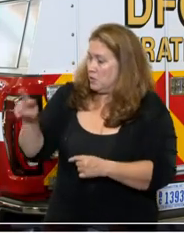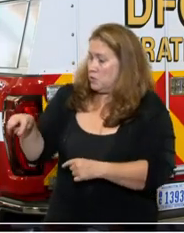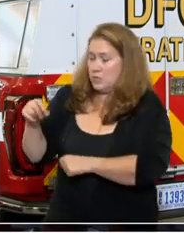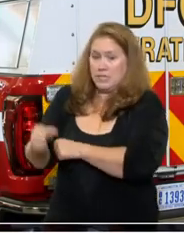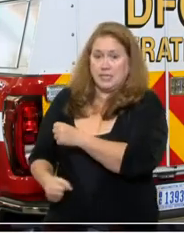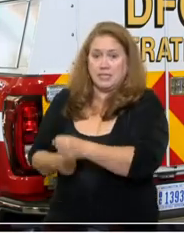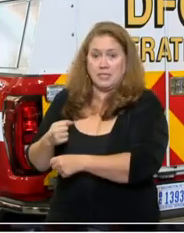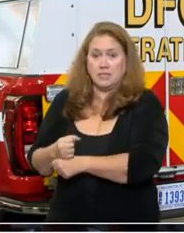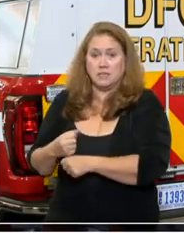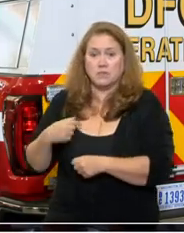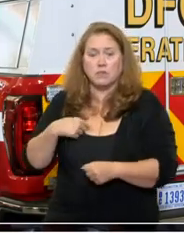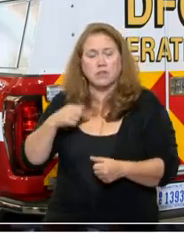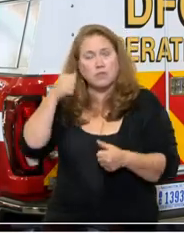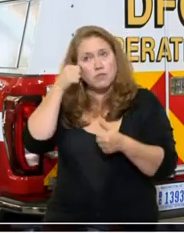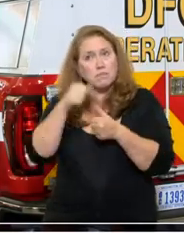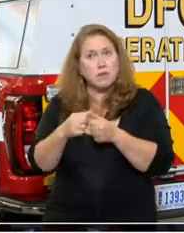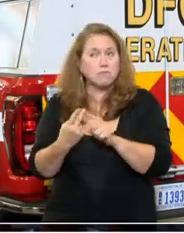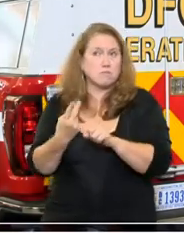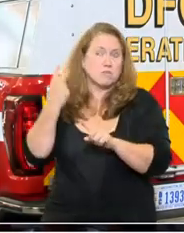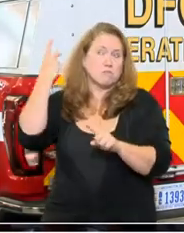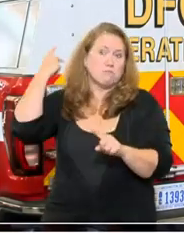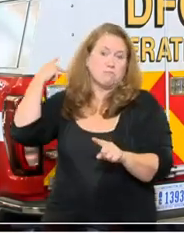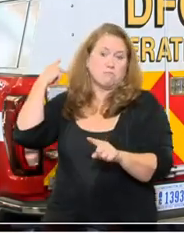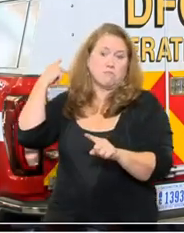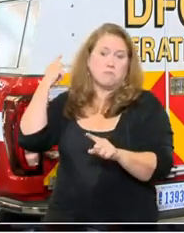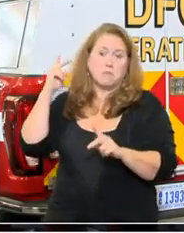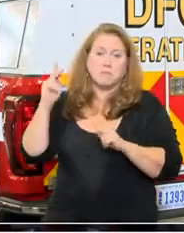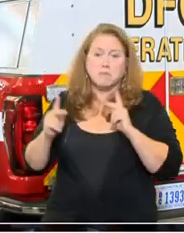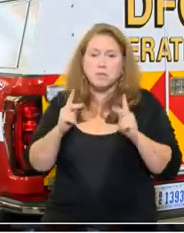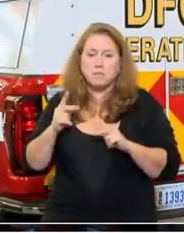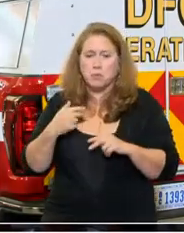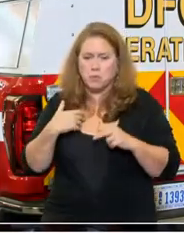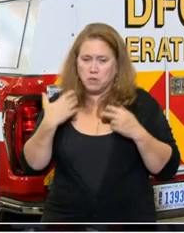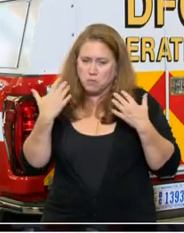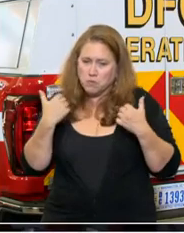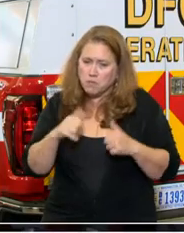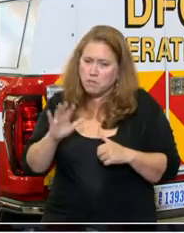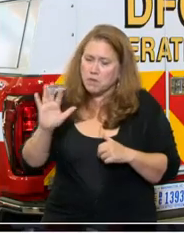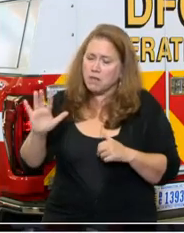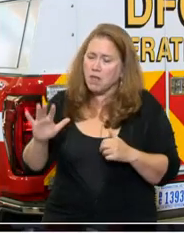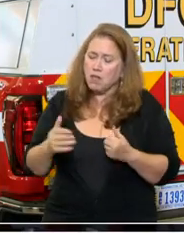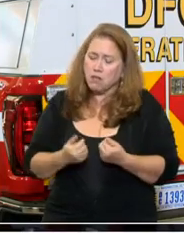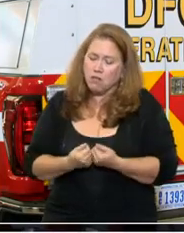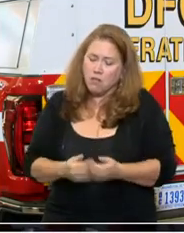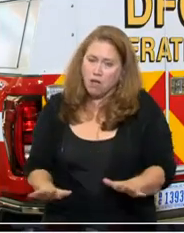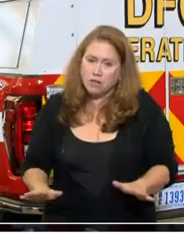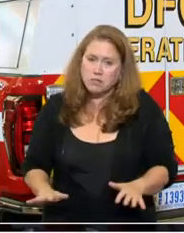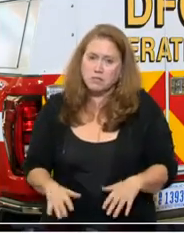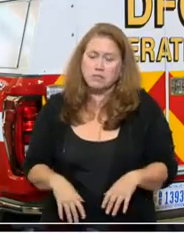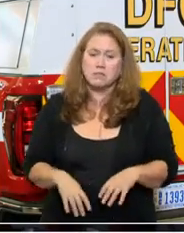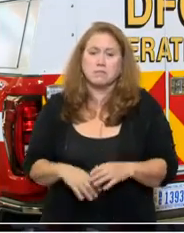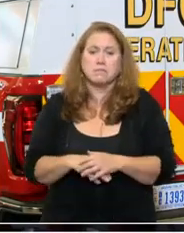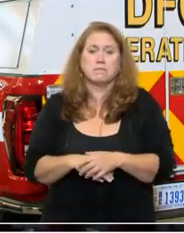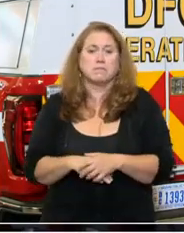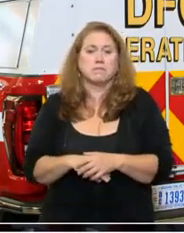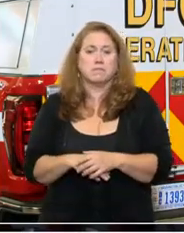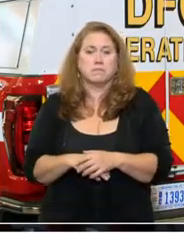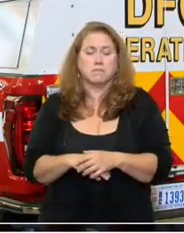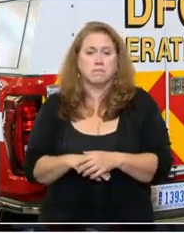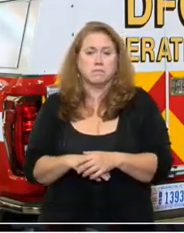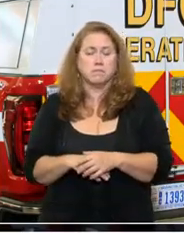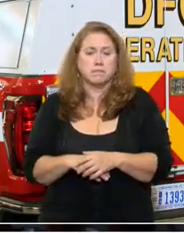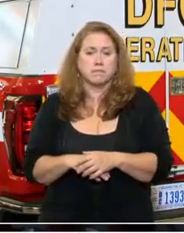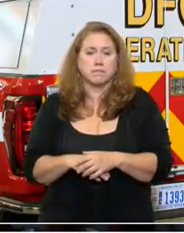losses in the 20 years since, that thousands of first responders have